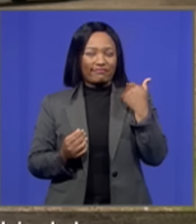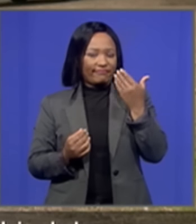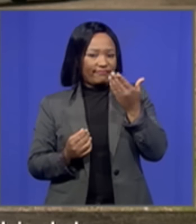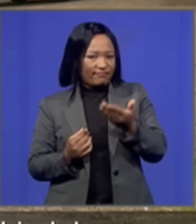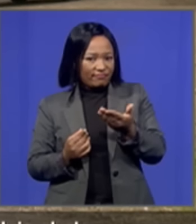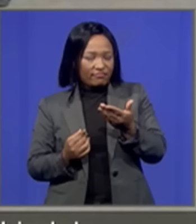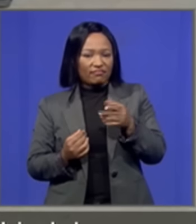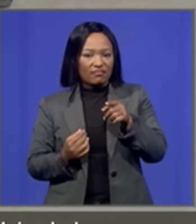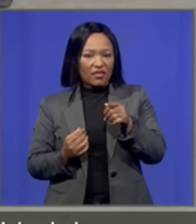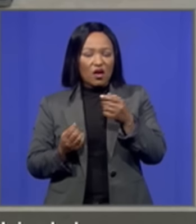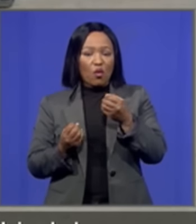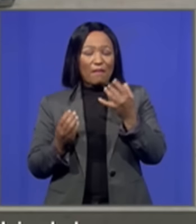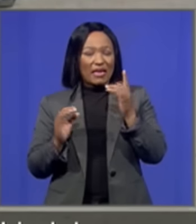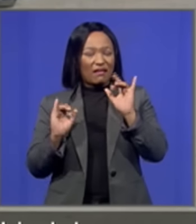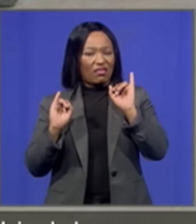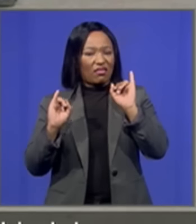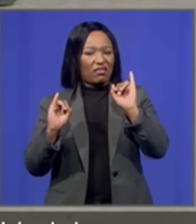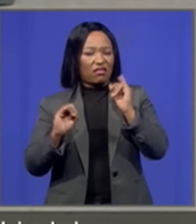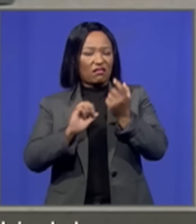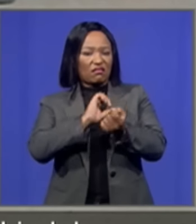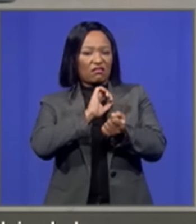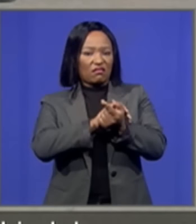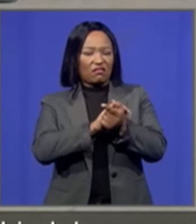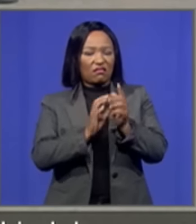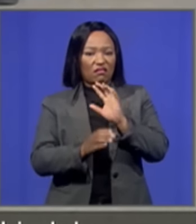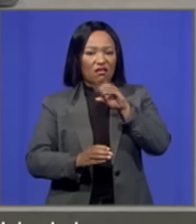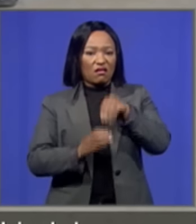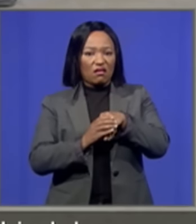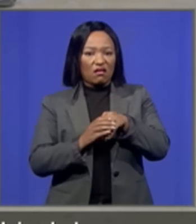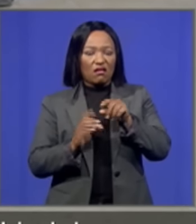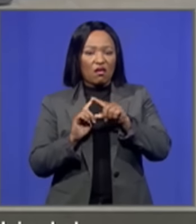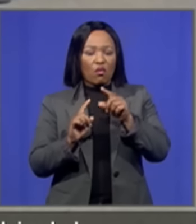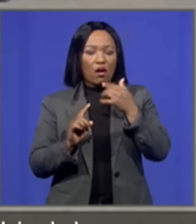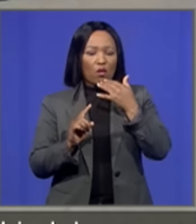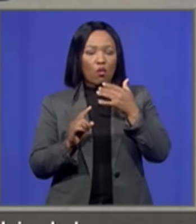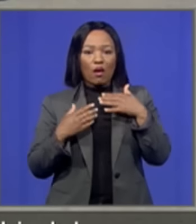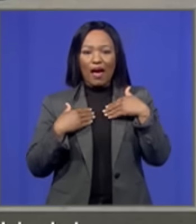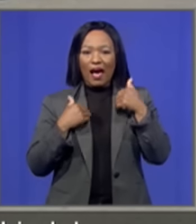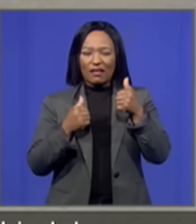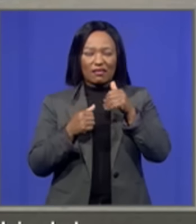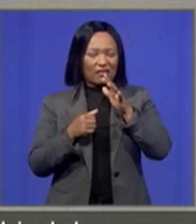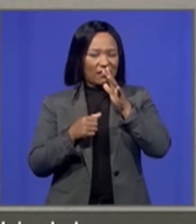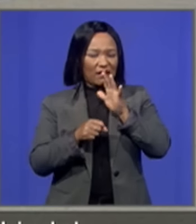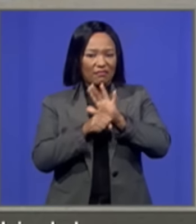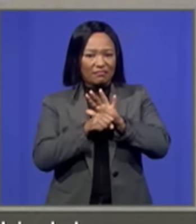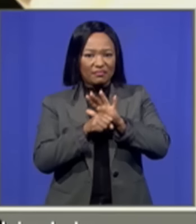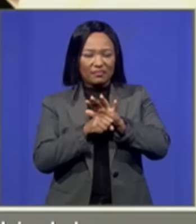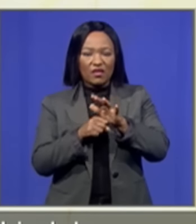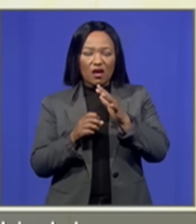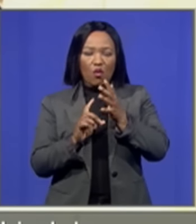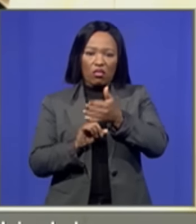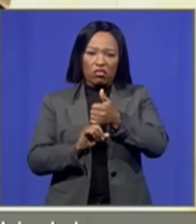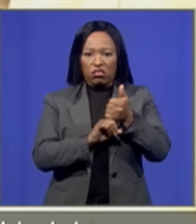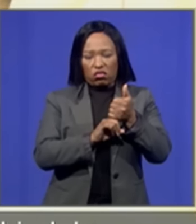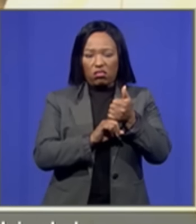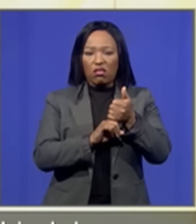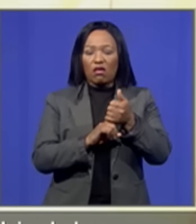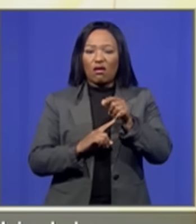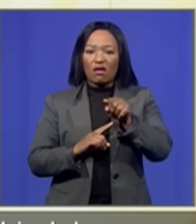itemogela ditatofatso tse di masisi tseo di akaretsang go tlala phetelela ga maokelo go gapiwa ka dikgoka ga mmogo